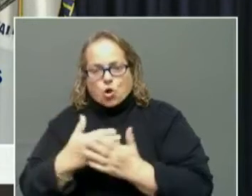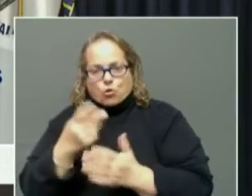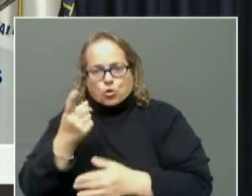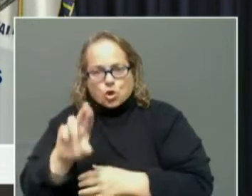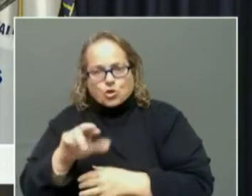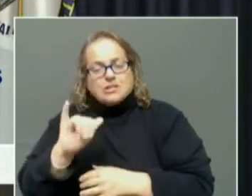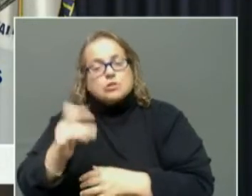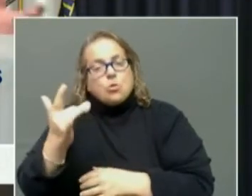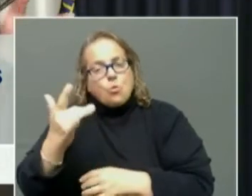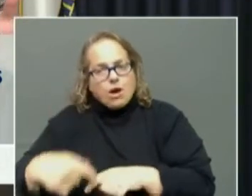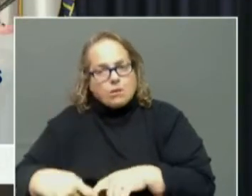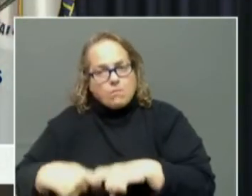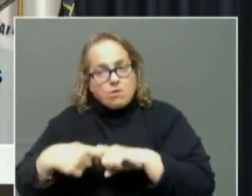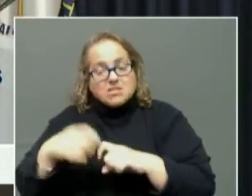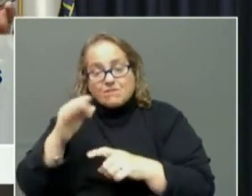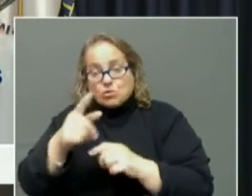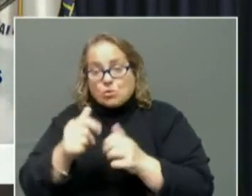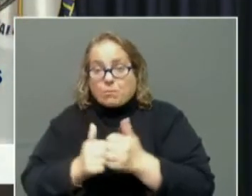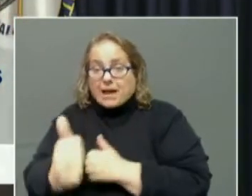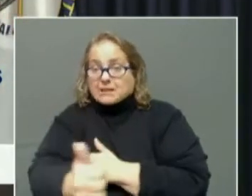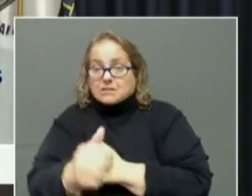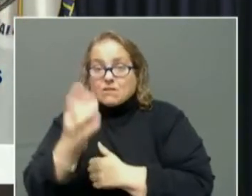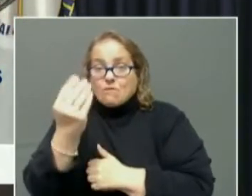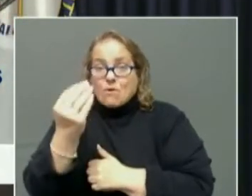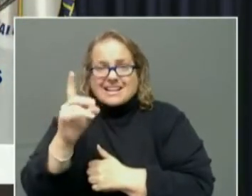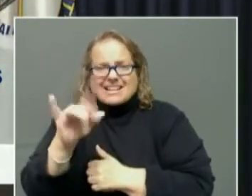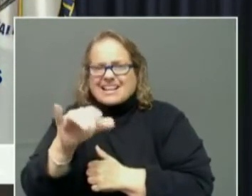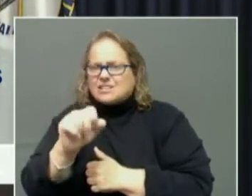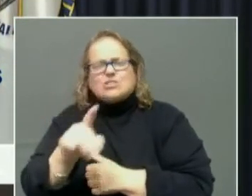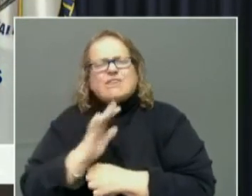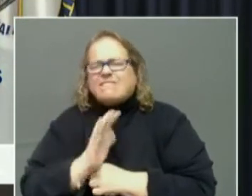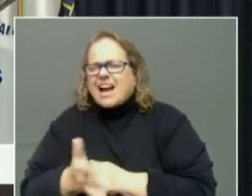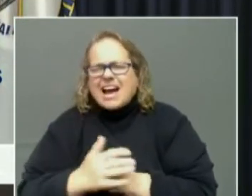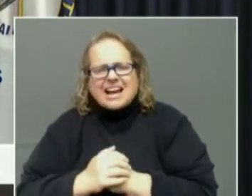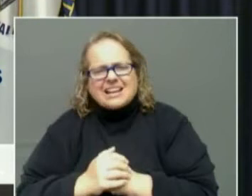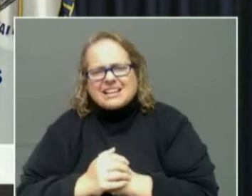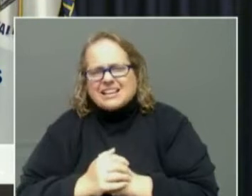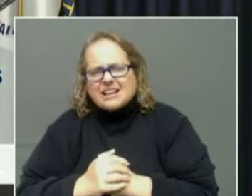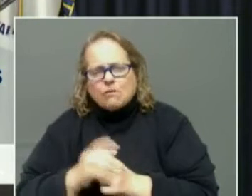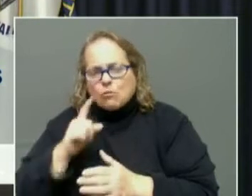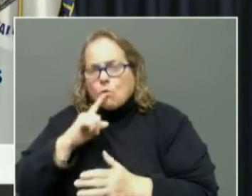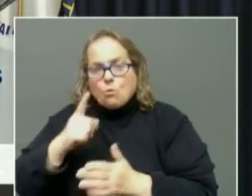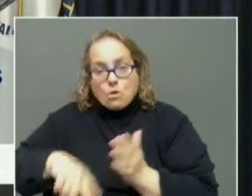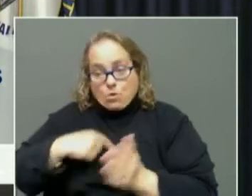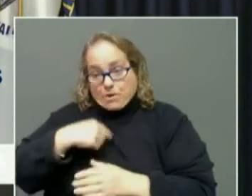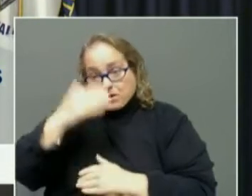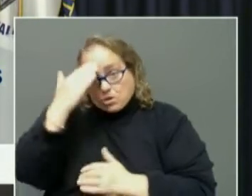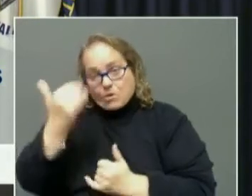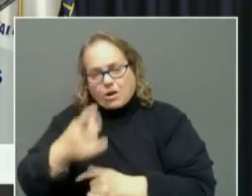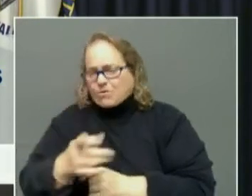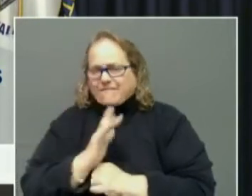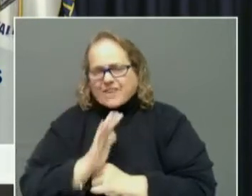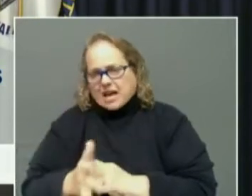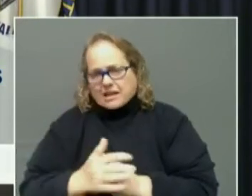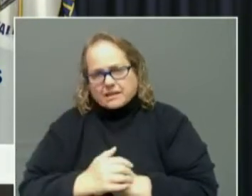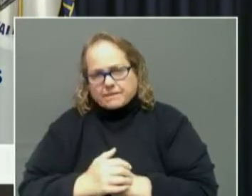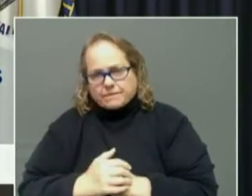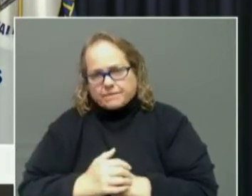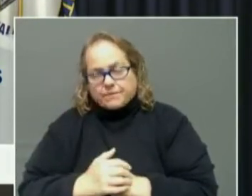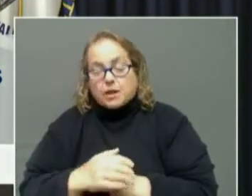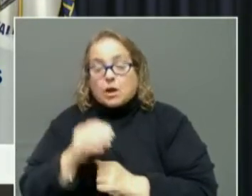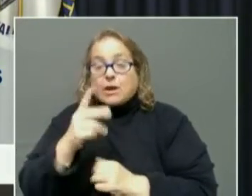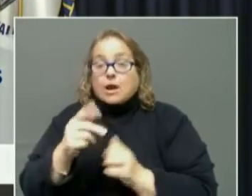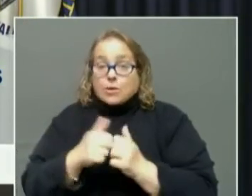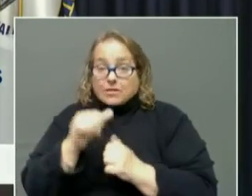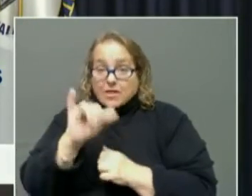If you're past 14 days, you're fine. At least from what we know right now, you're fine. Okay, with that, we'll start with